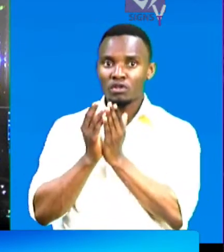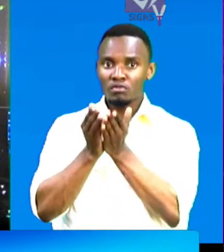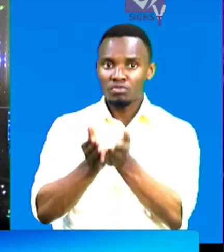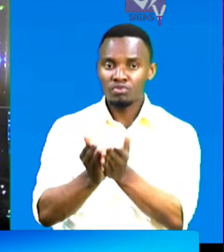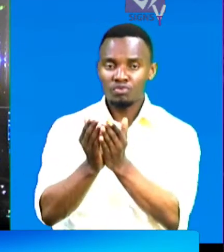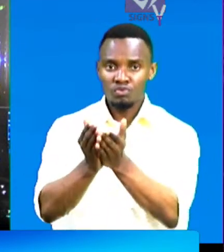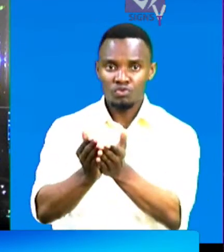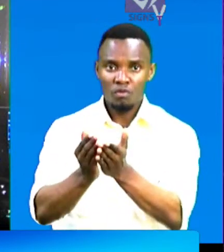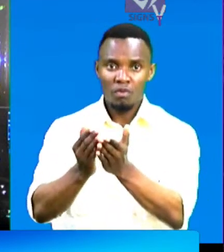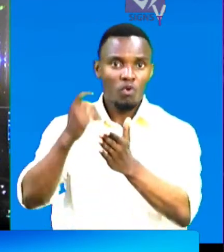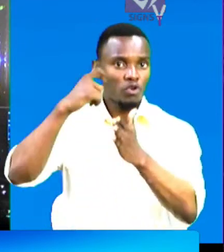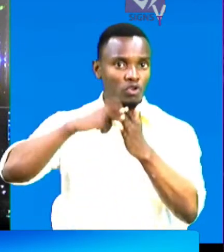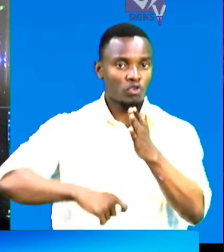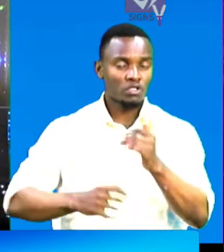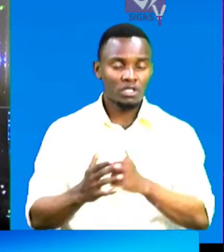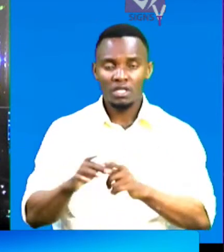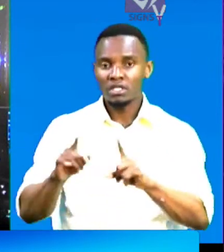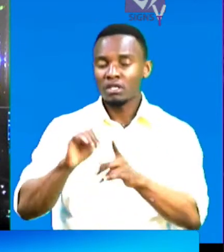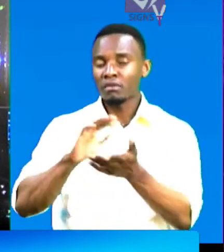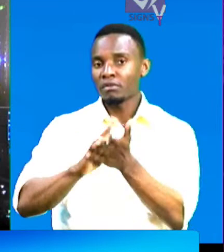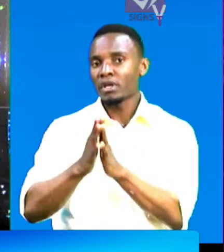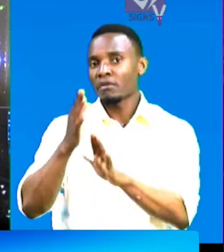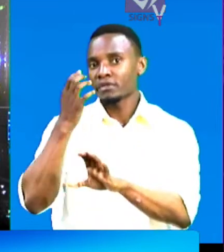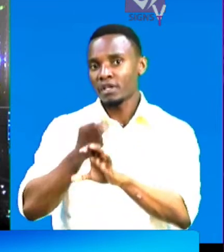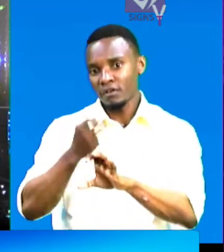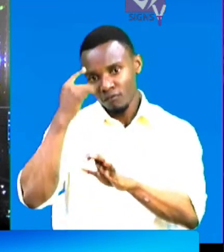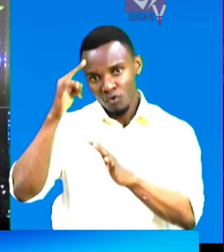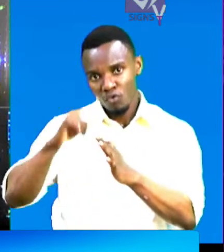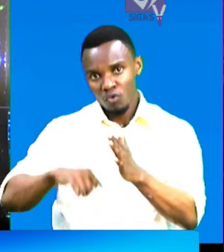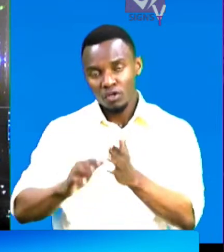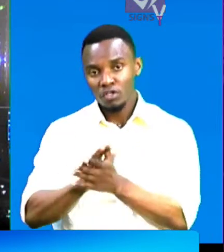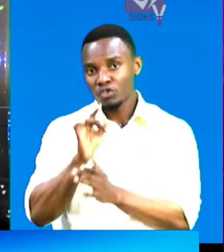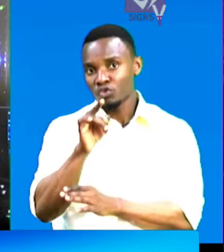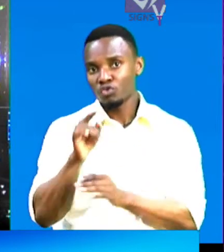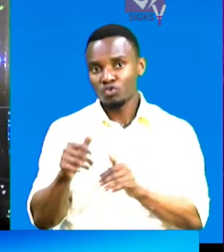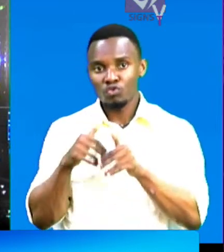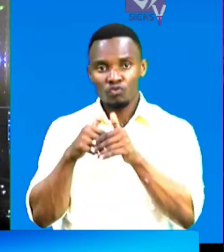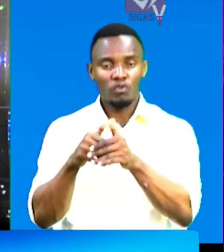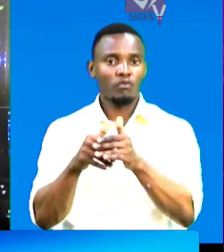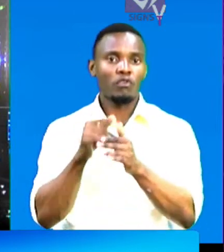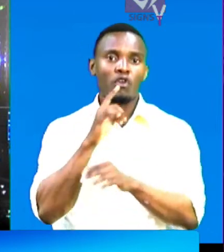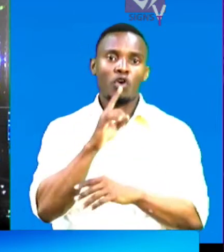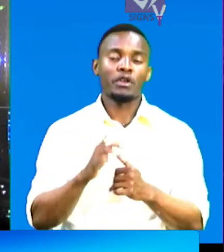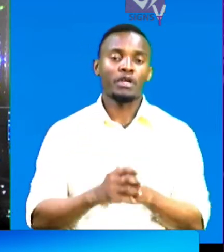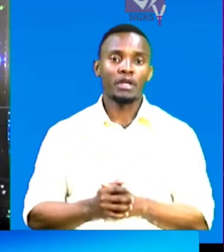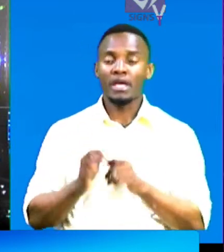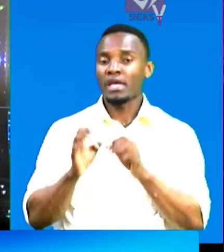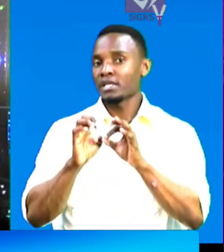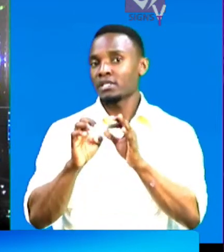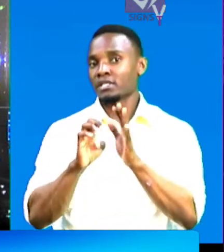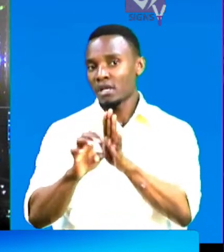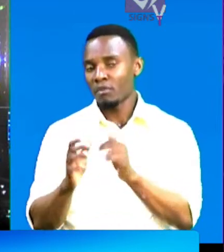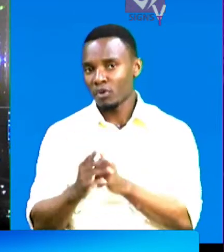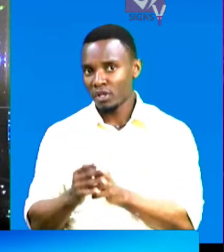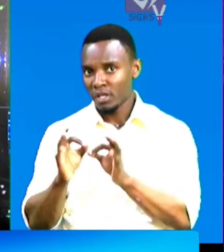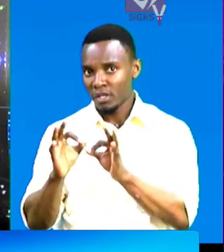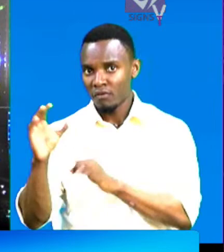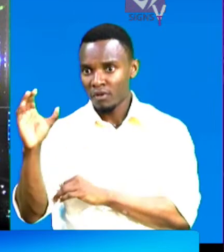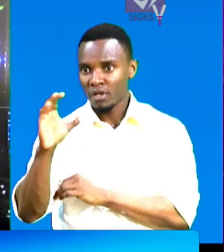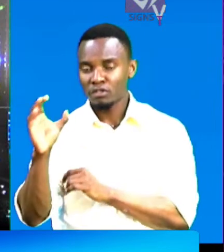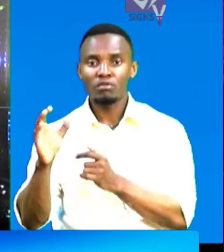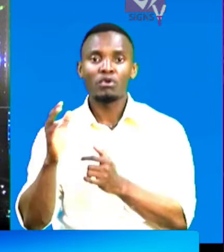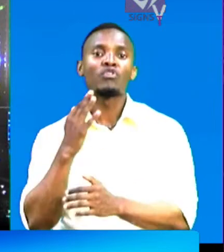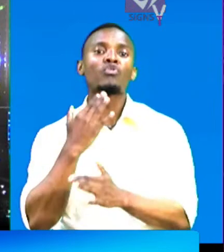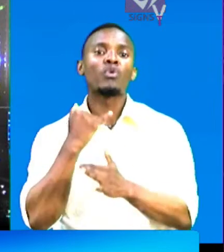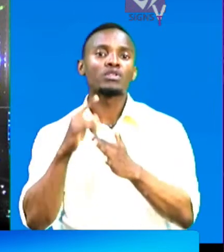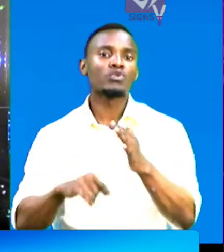be difficult for you to keep track of your orders. Suppose a customer places an order